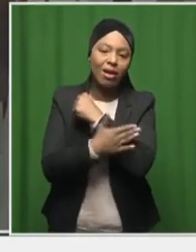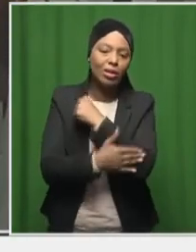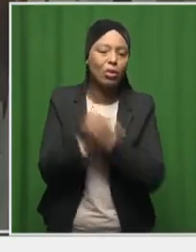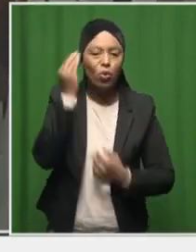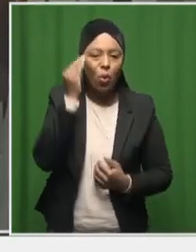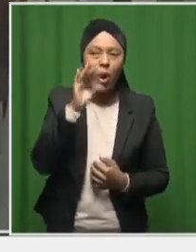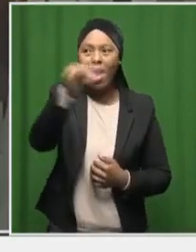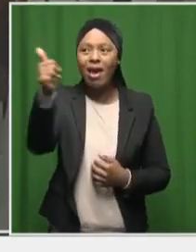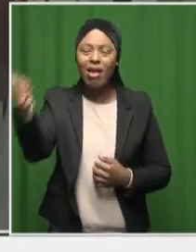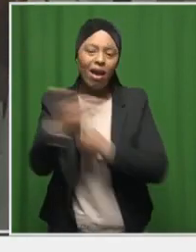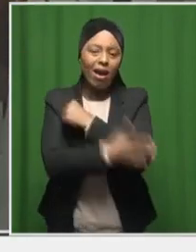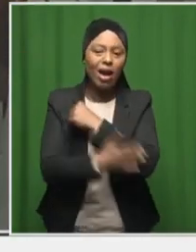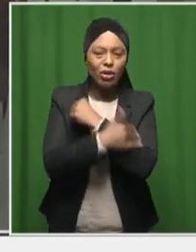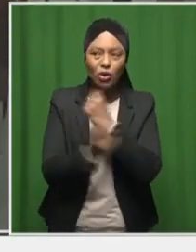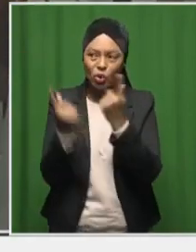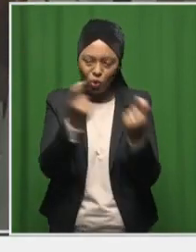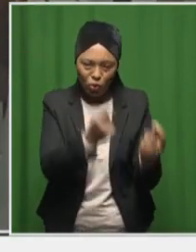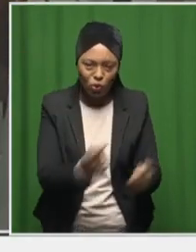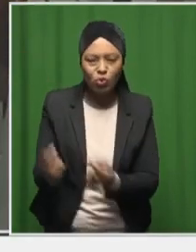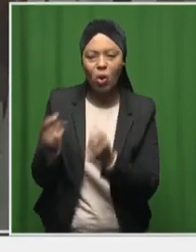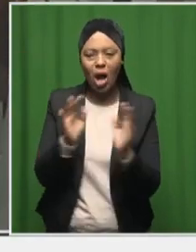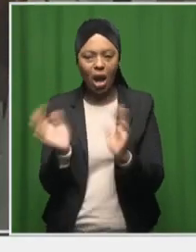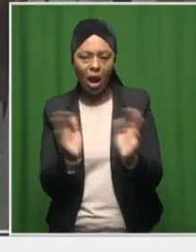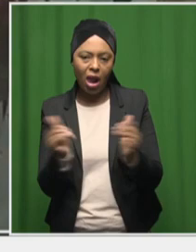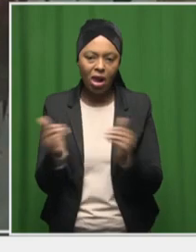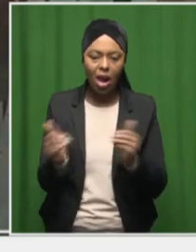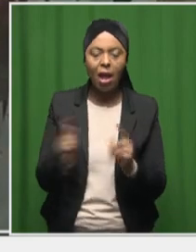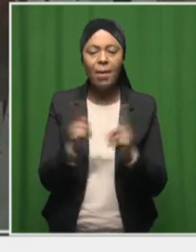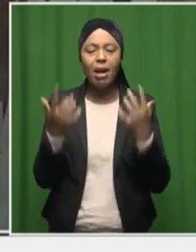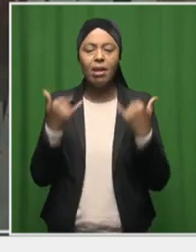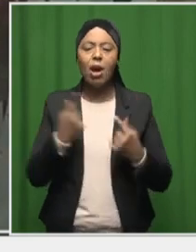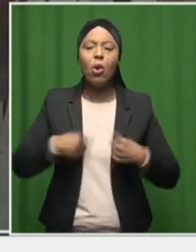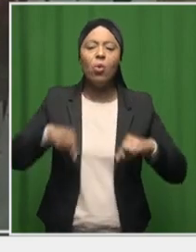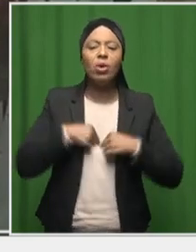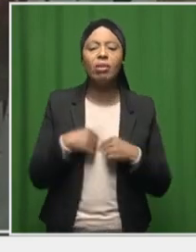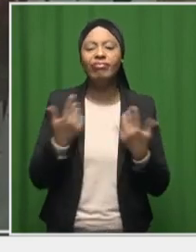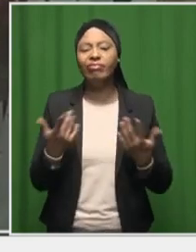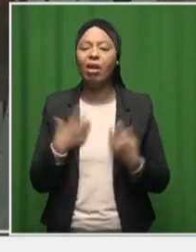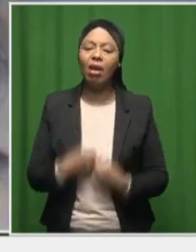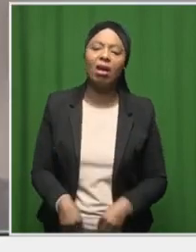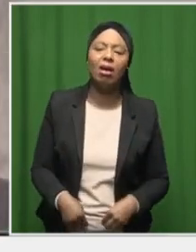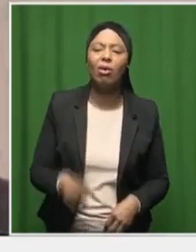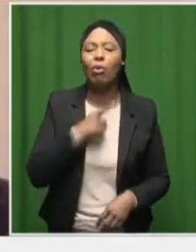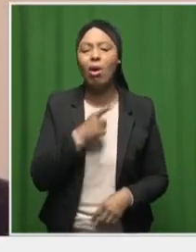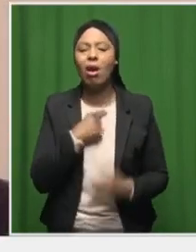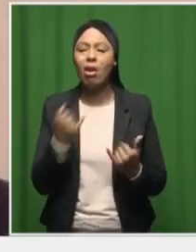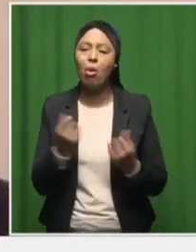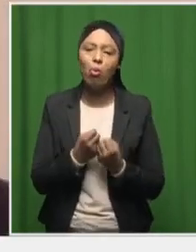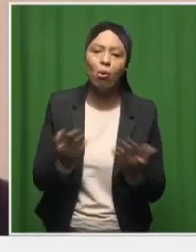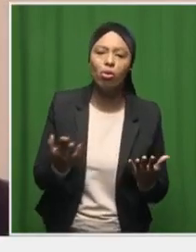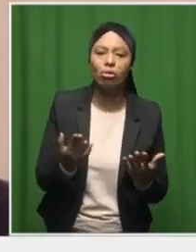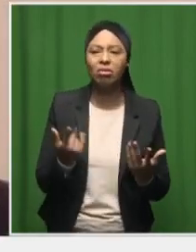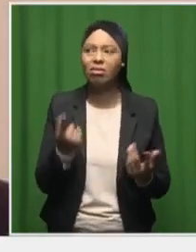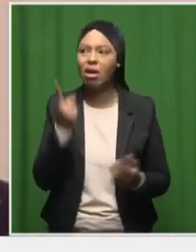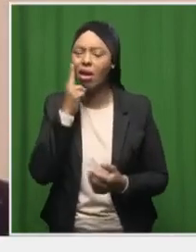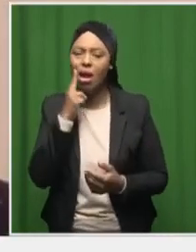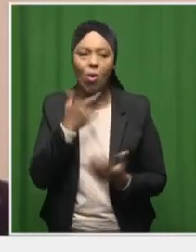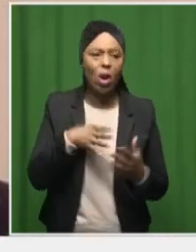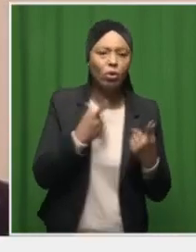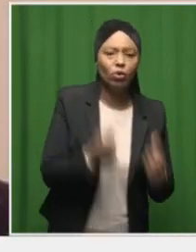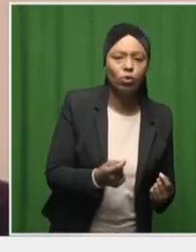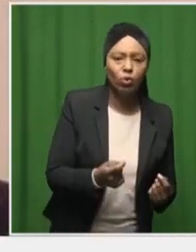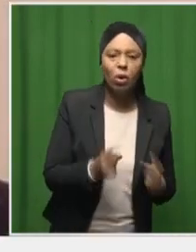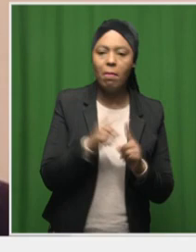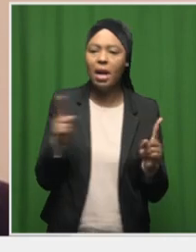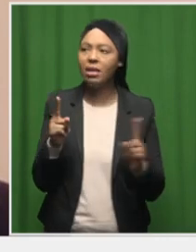other nations do it. But we become exasperated because what do you do? It's obvious that there's protection of